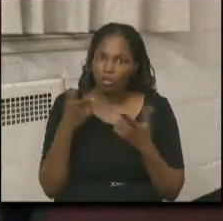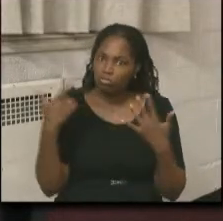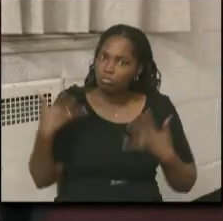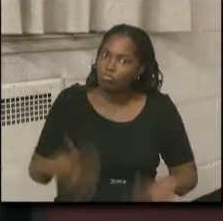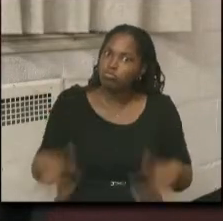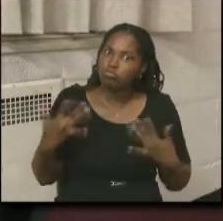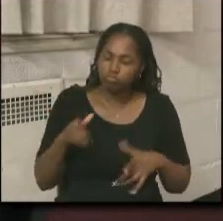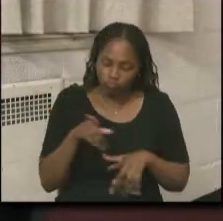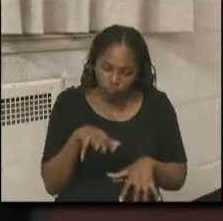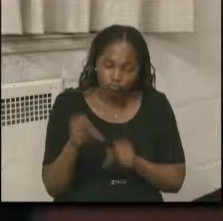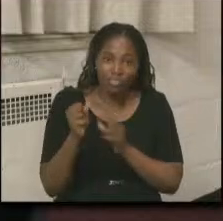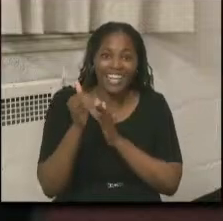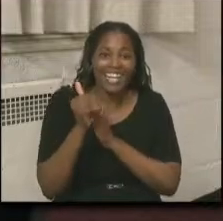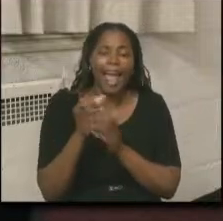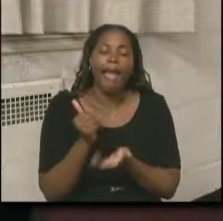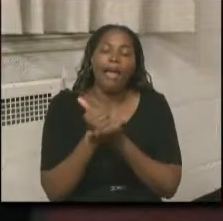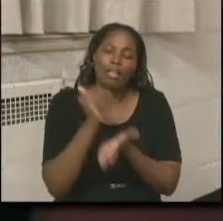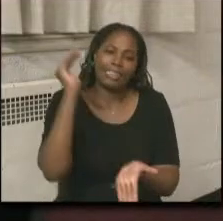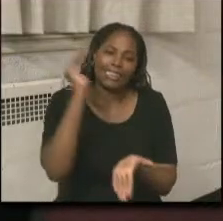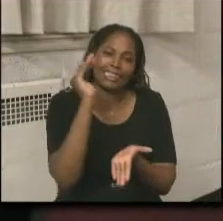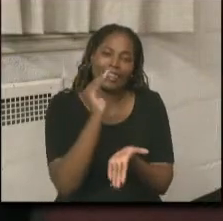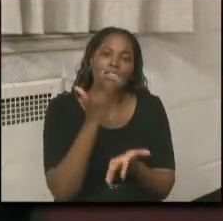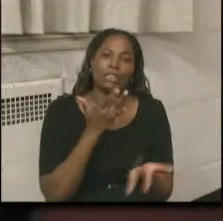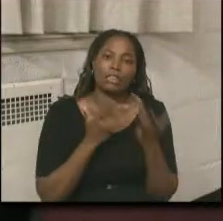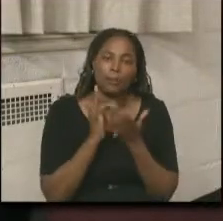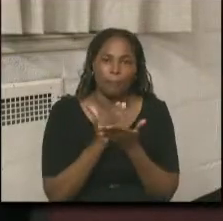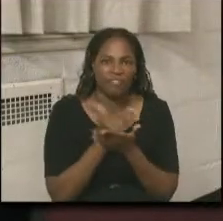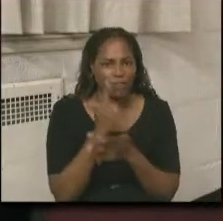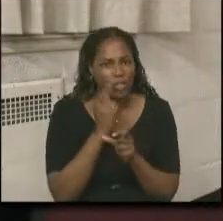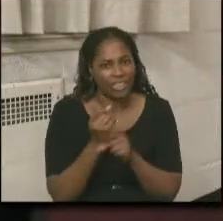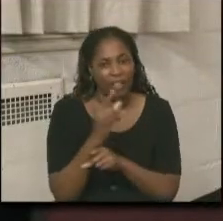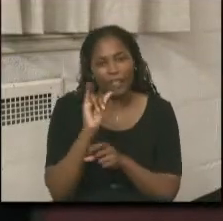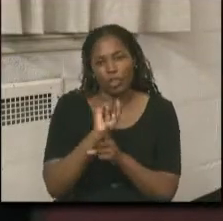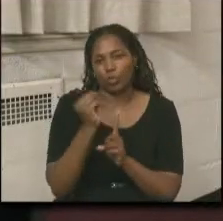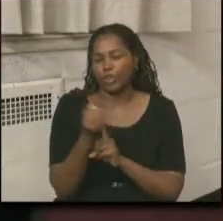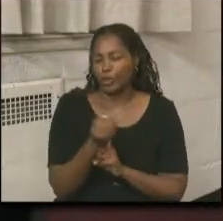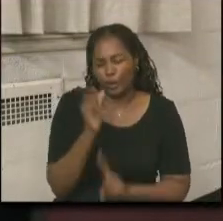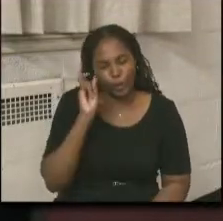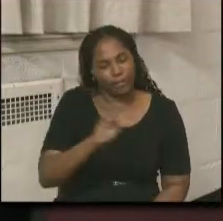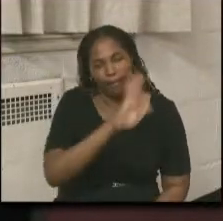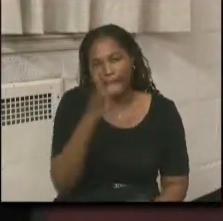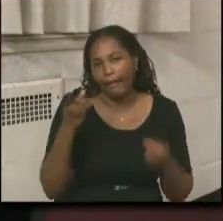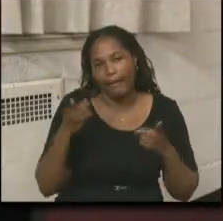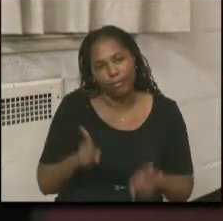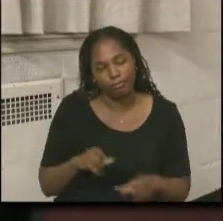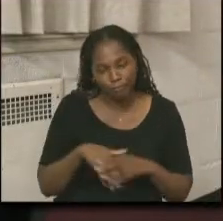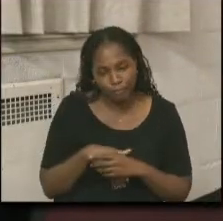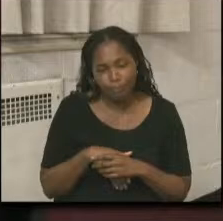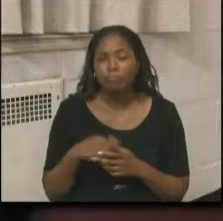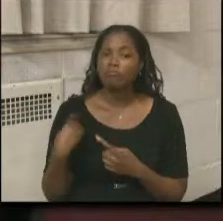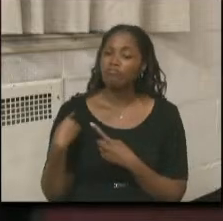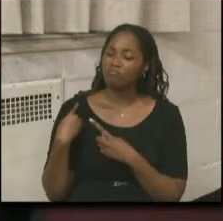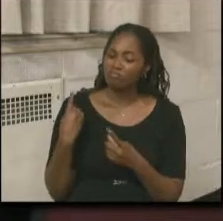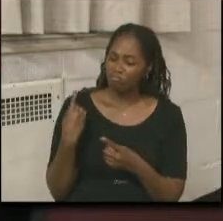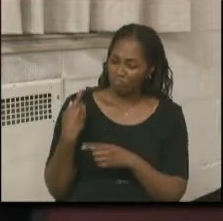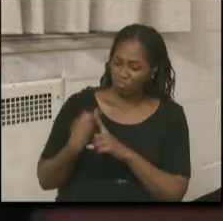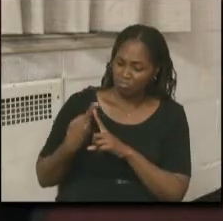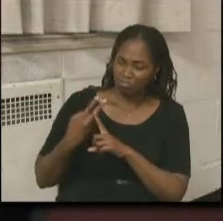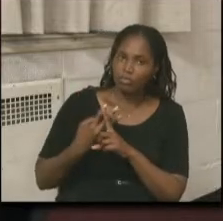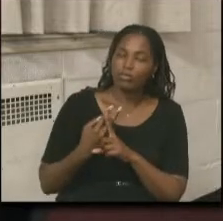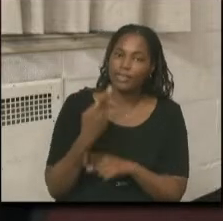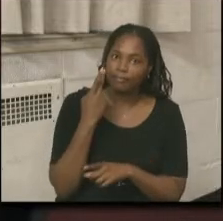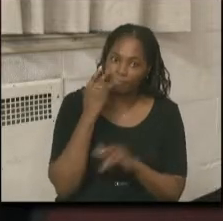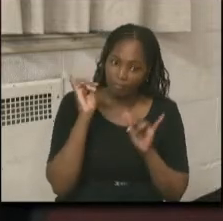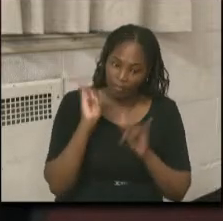our budget deficit for next year, a situation which we never should have faced. These past few months have reminded us how vital the